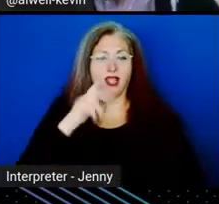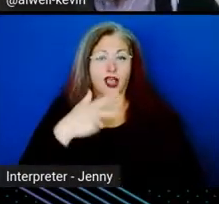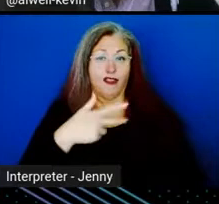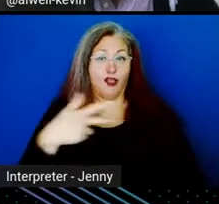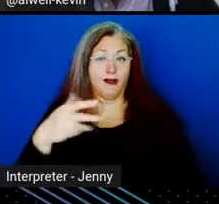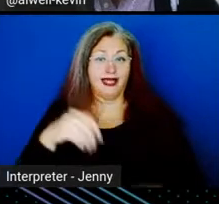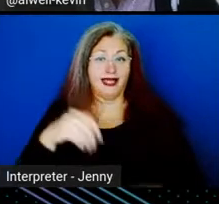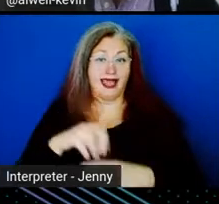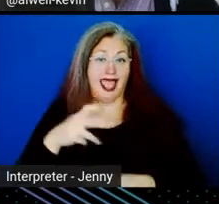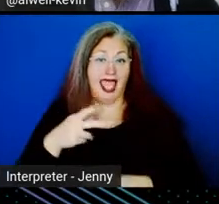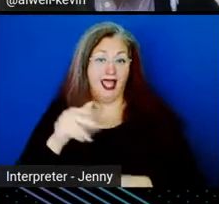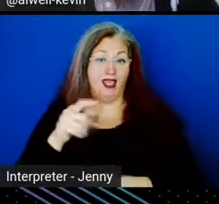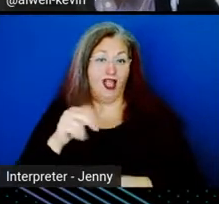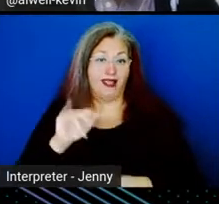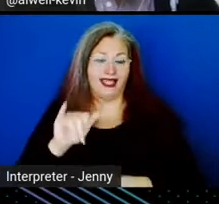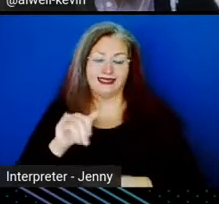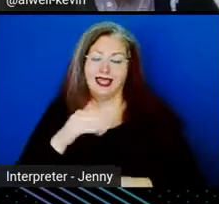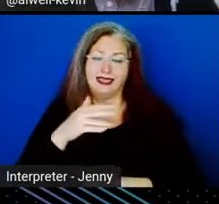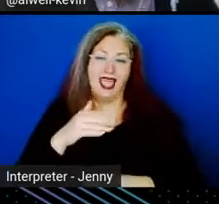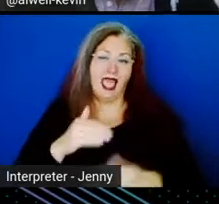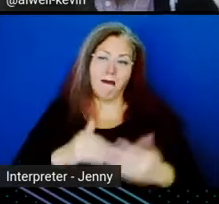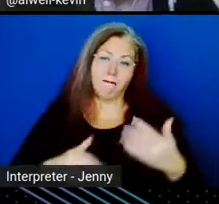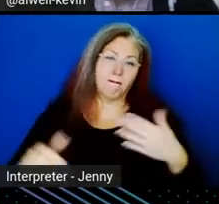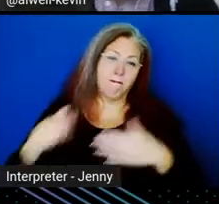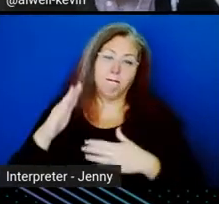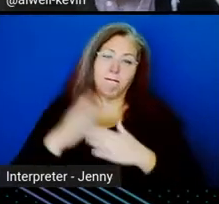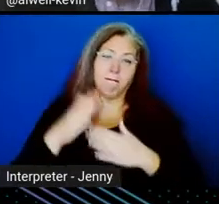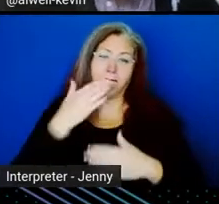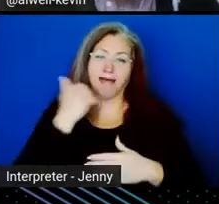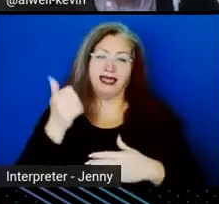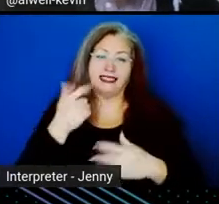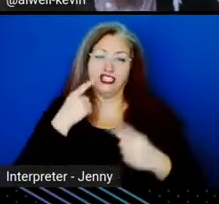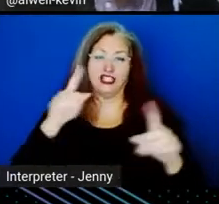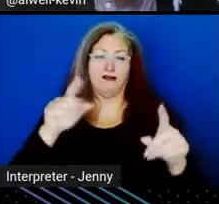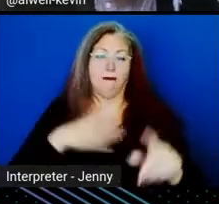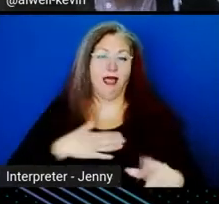in a hackathon is probably the highest I've ever achieved anything in my life.